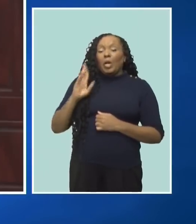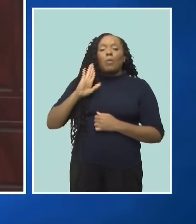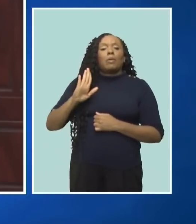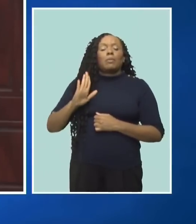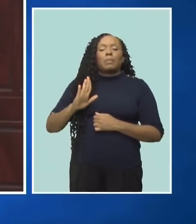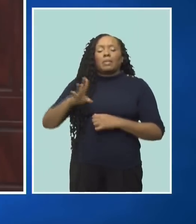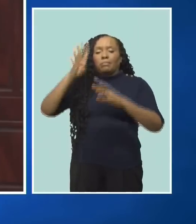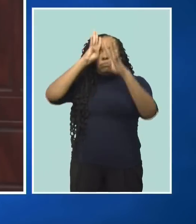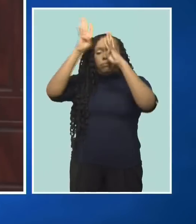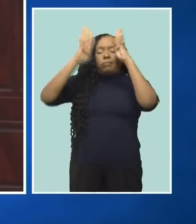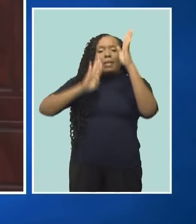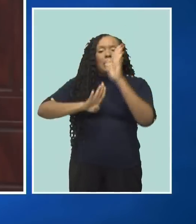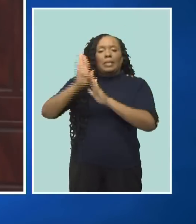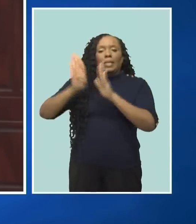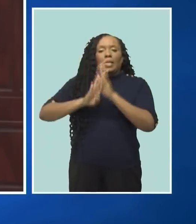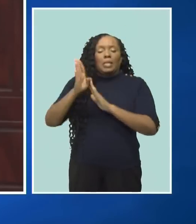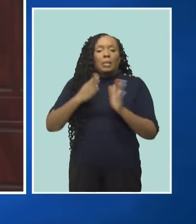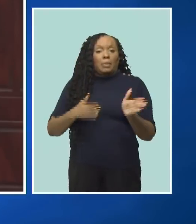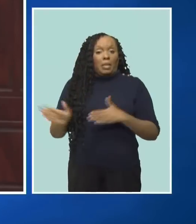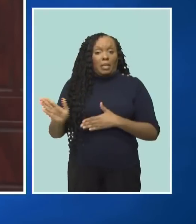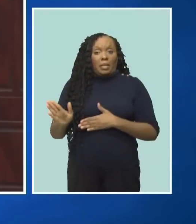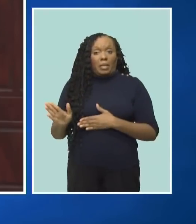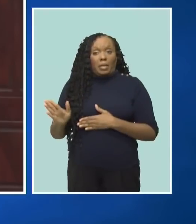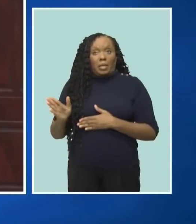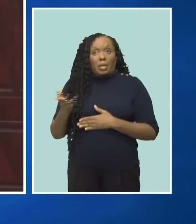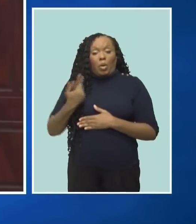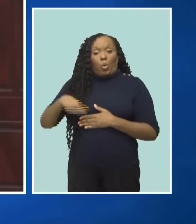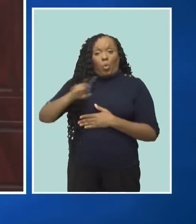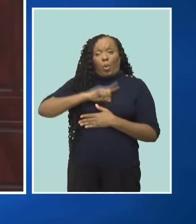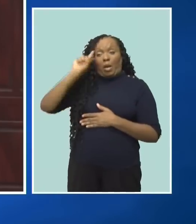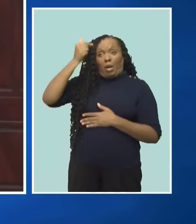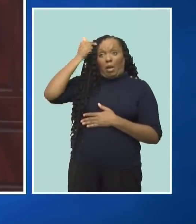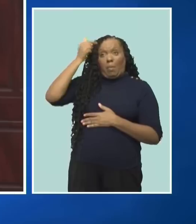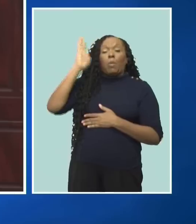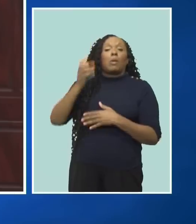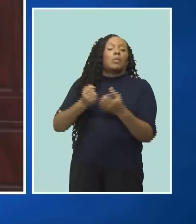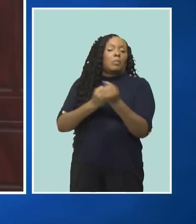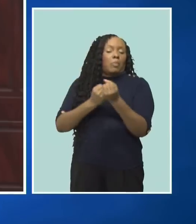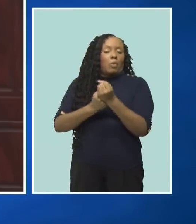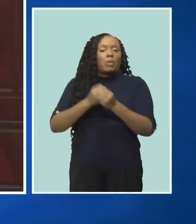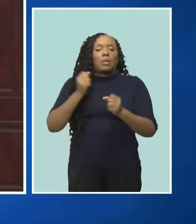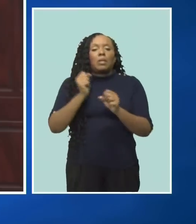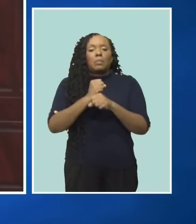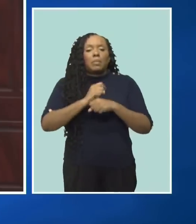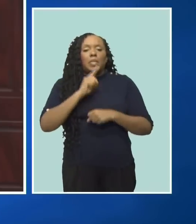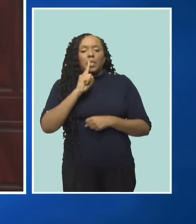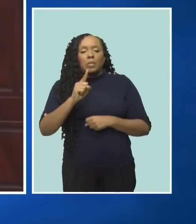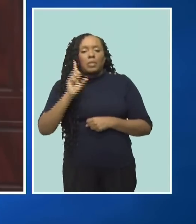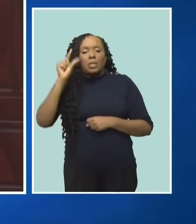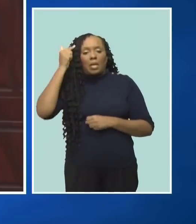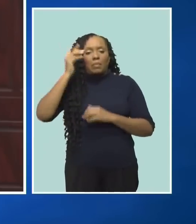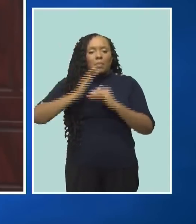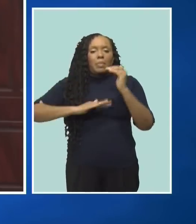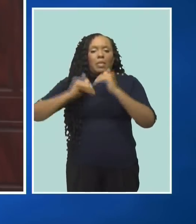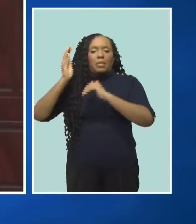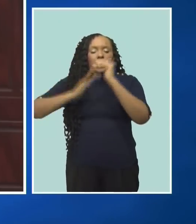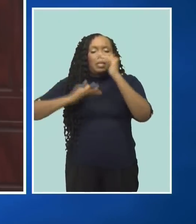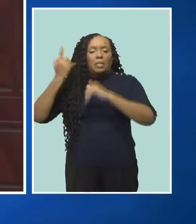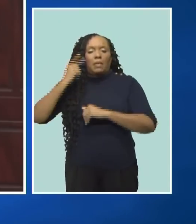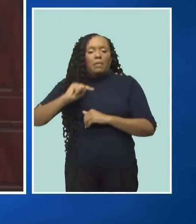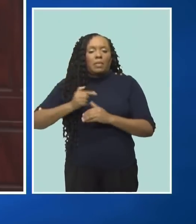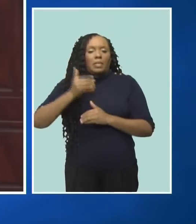plan that we will support to ensure that all of government's buildings over a 3-year period can be